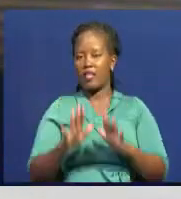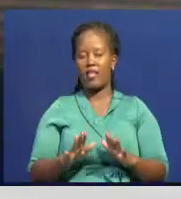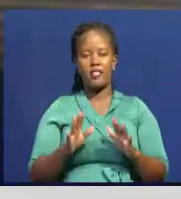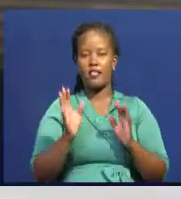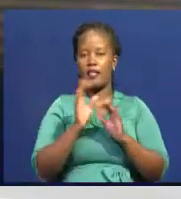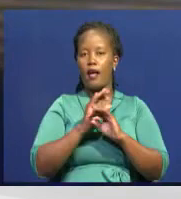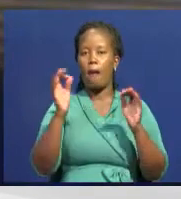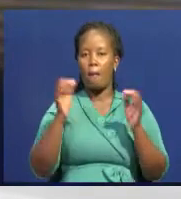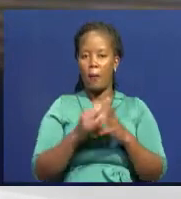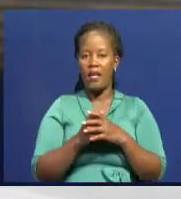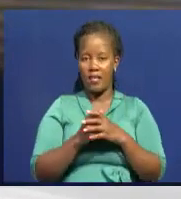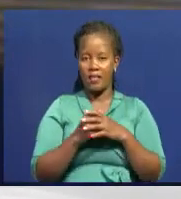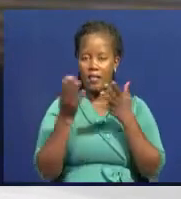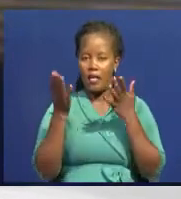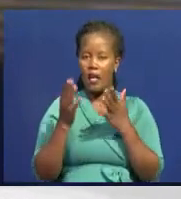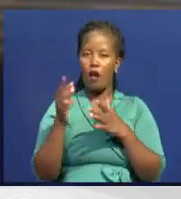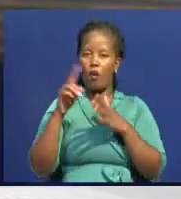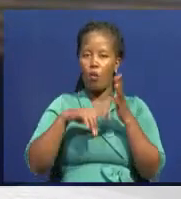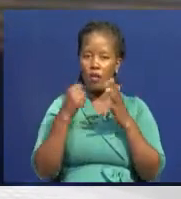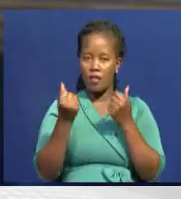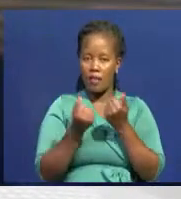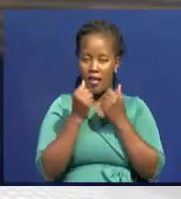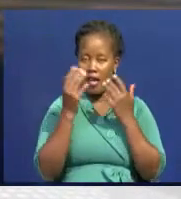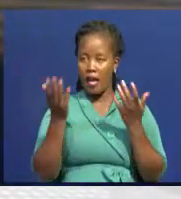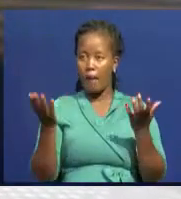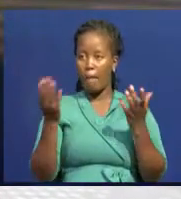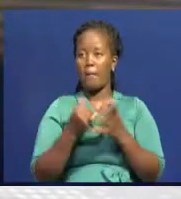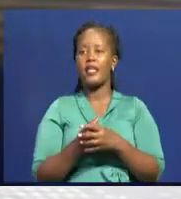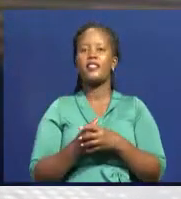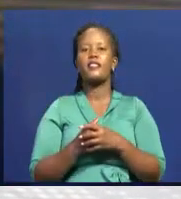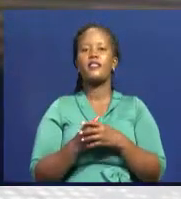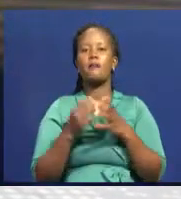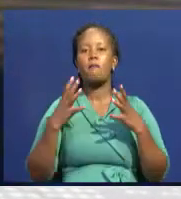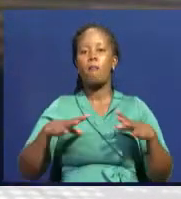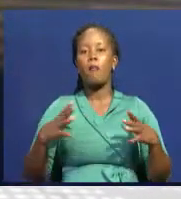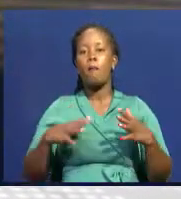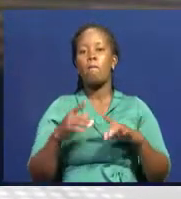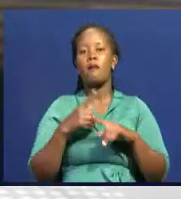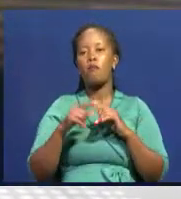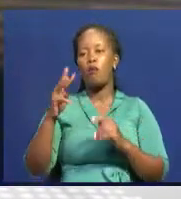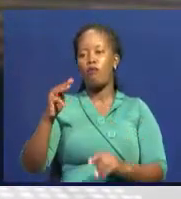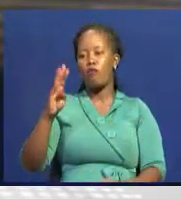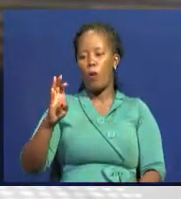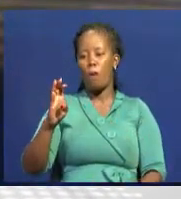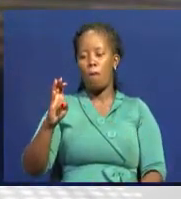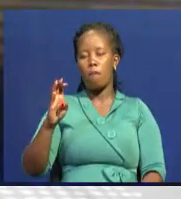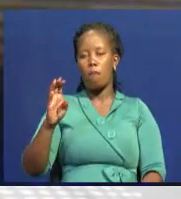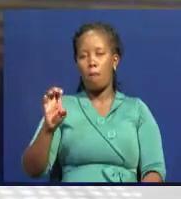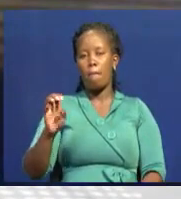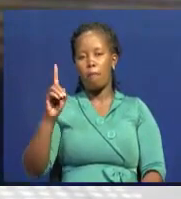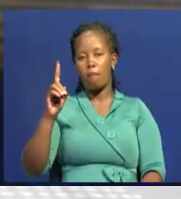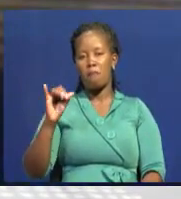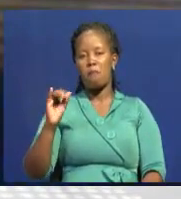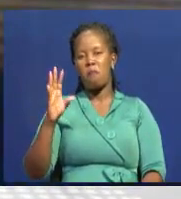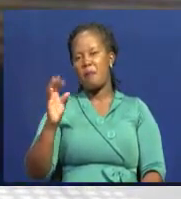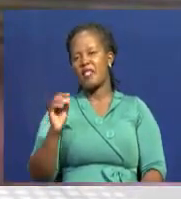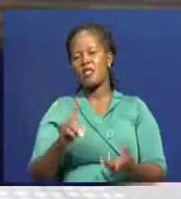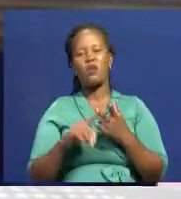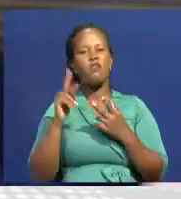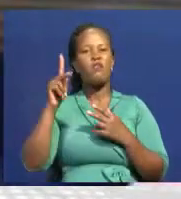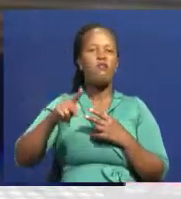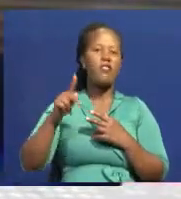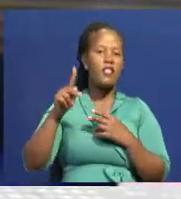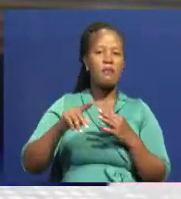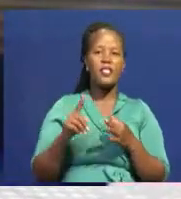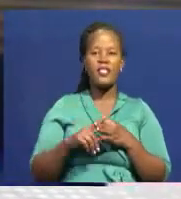logical way of doing this? This is what people from Mexico, people from India, people from Philippines, people from Israel, and